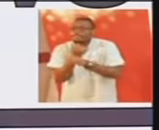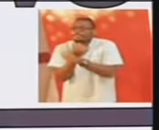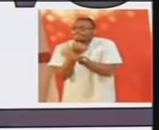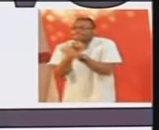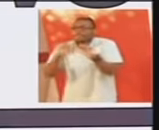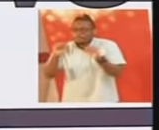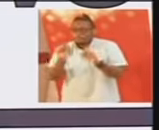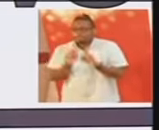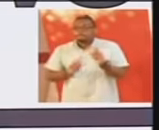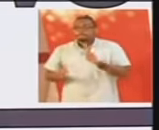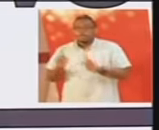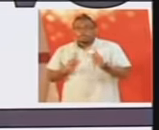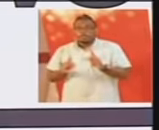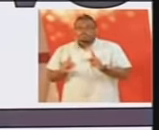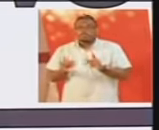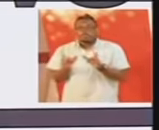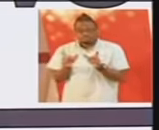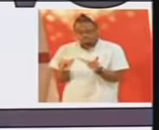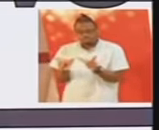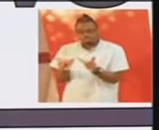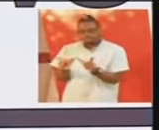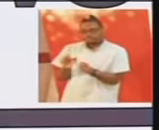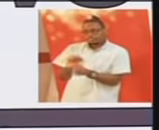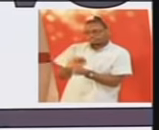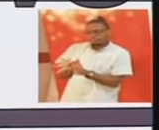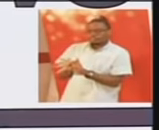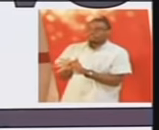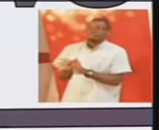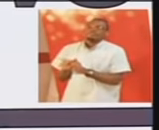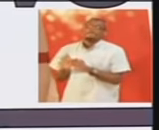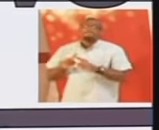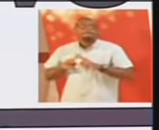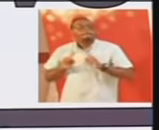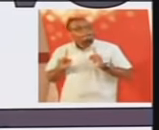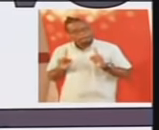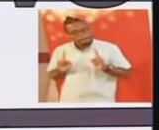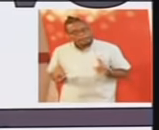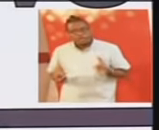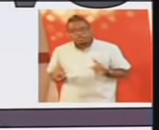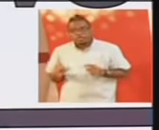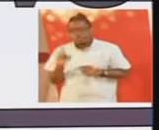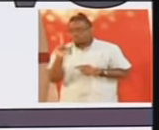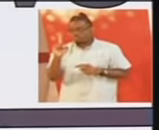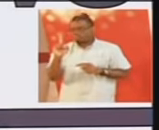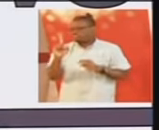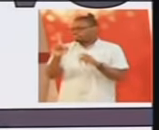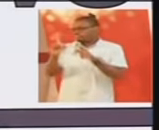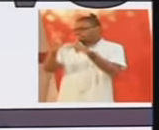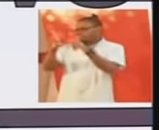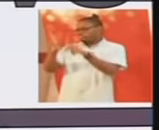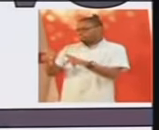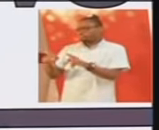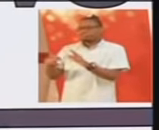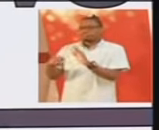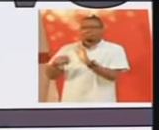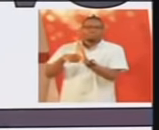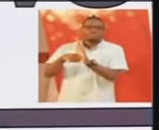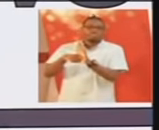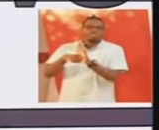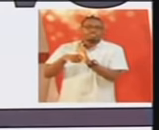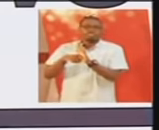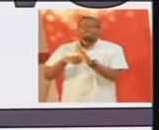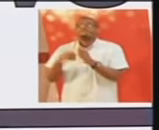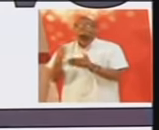foe. But there is an impostor among us. It is said that no good deed